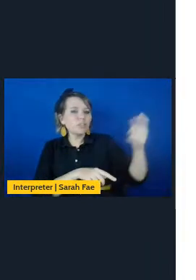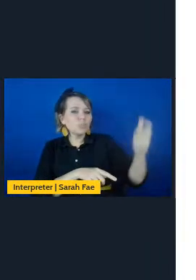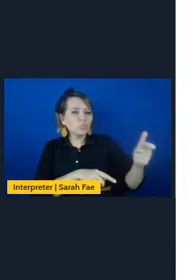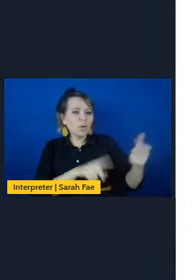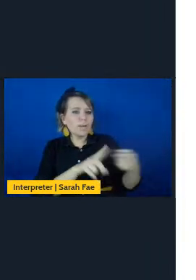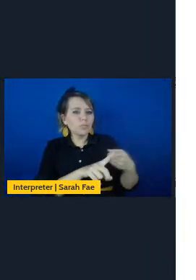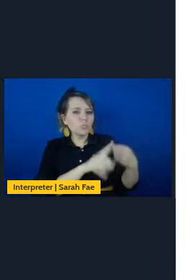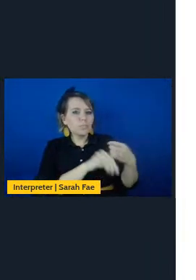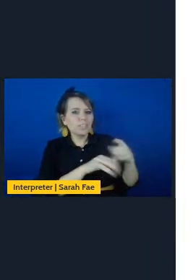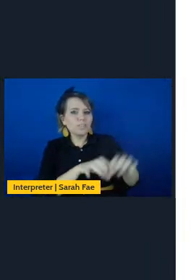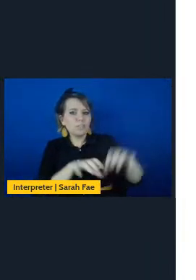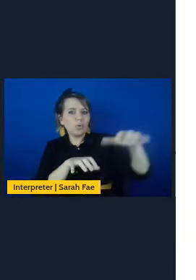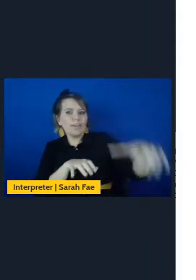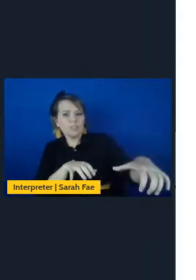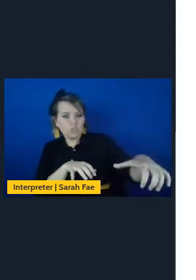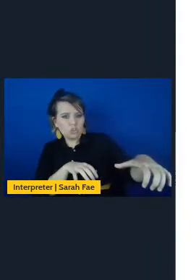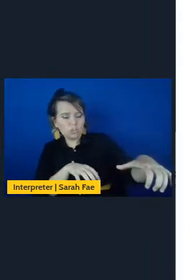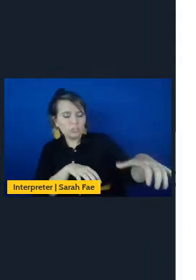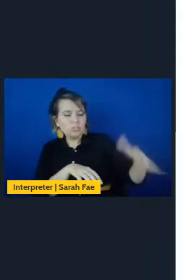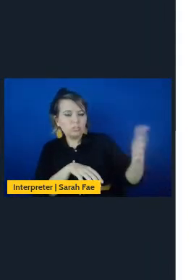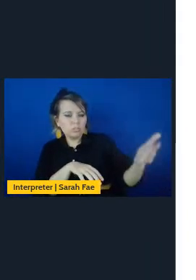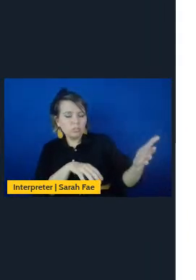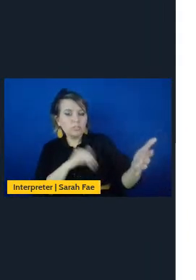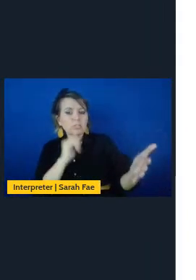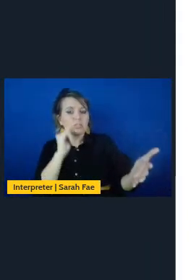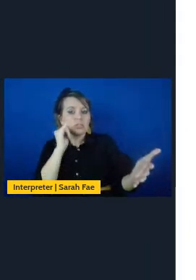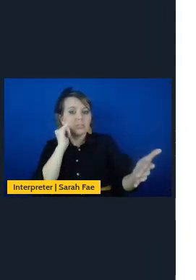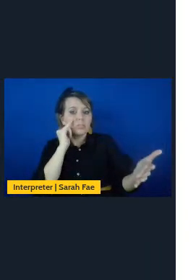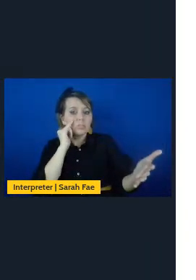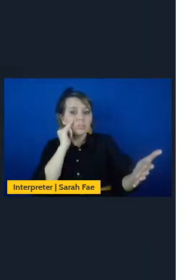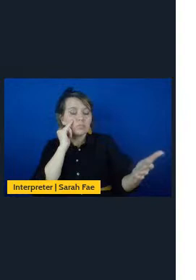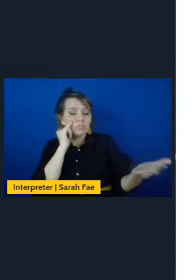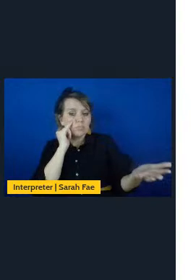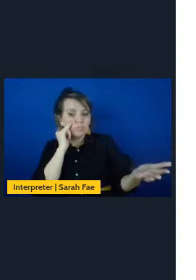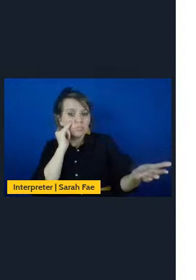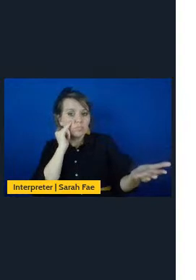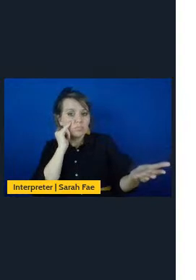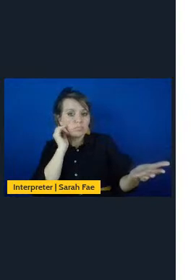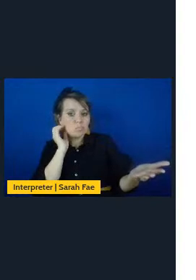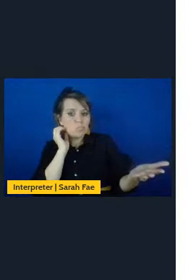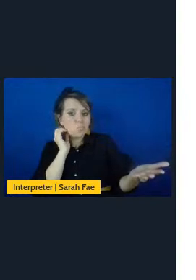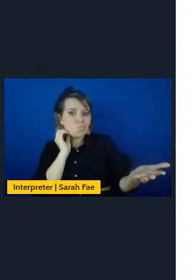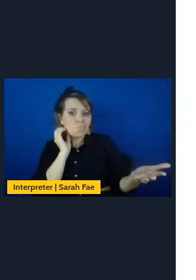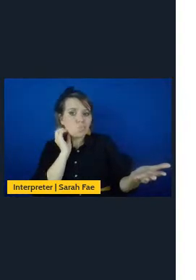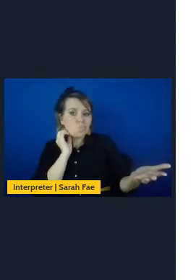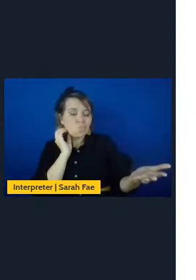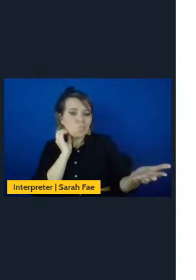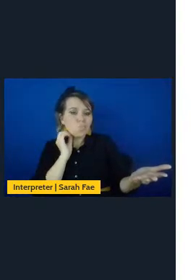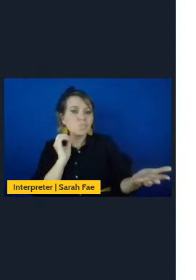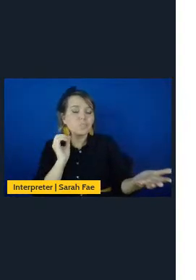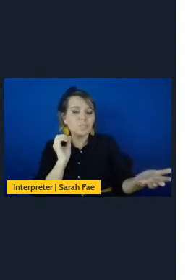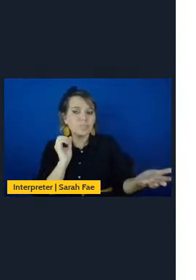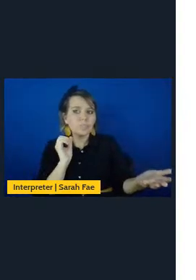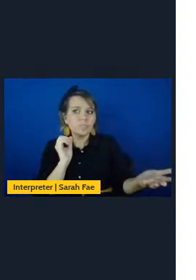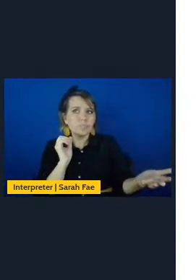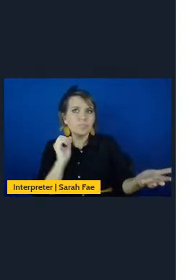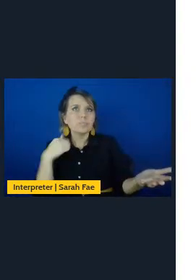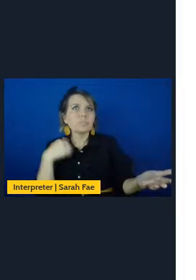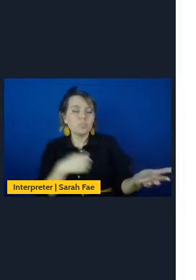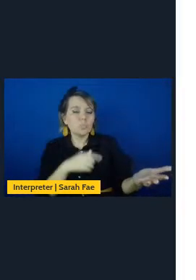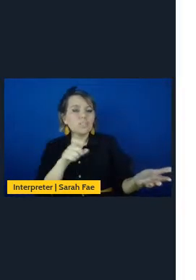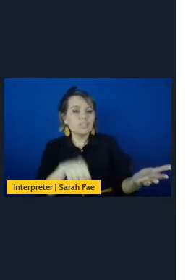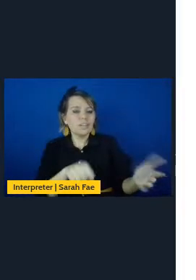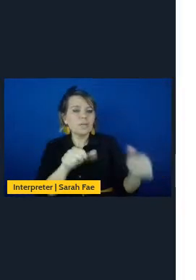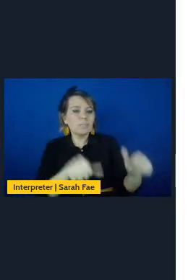So if we create a ephemeral environment, we also want to be able to automatically delete it. There